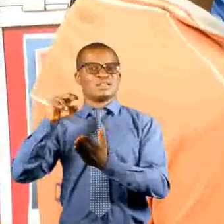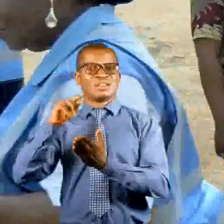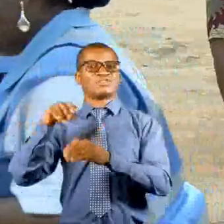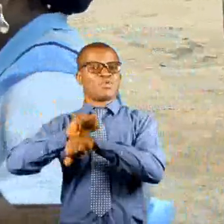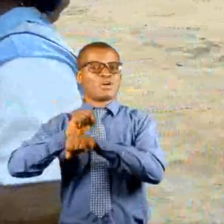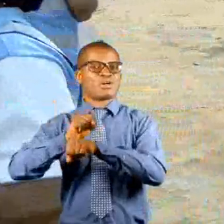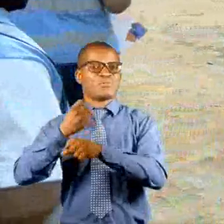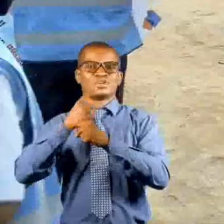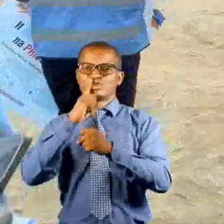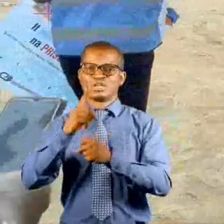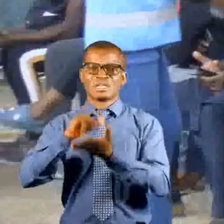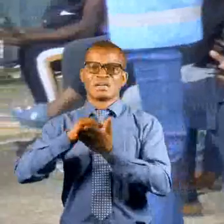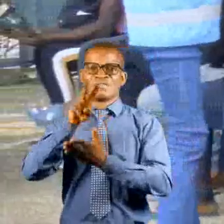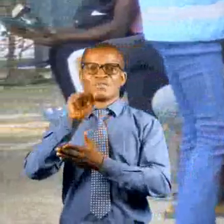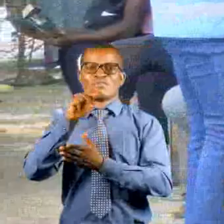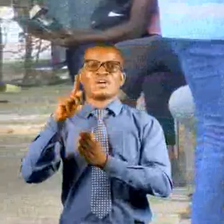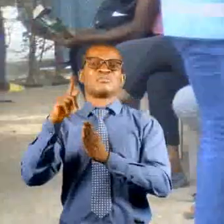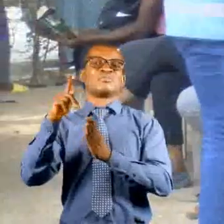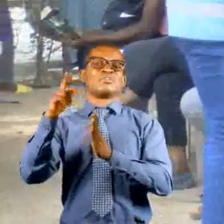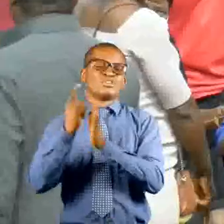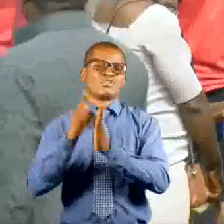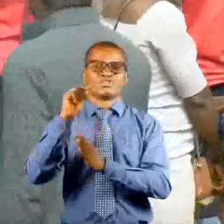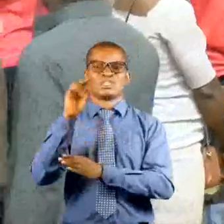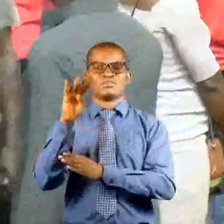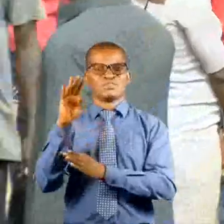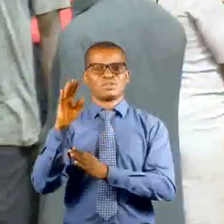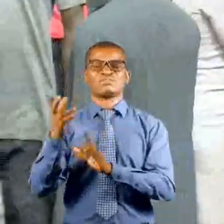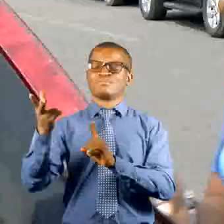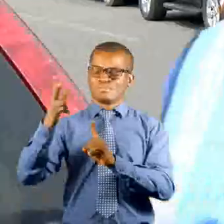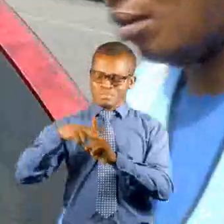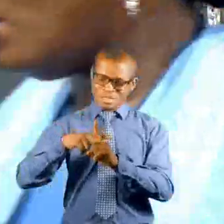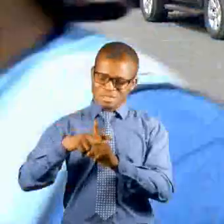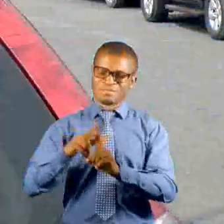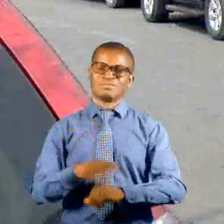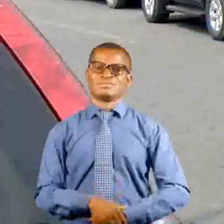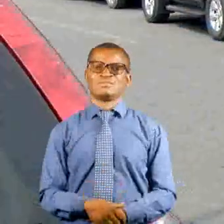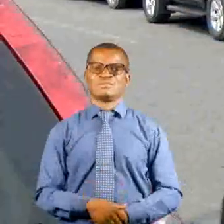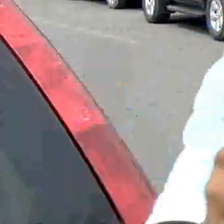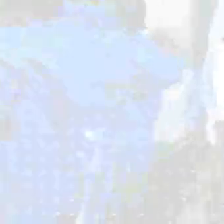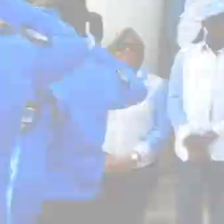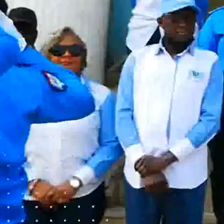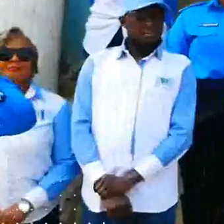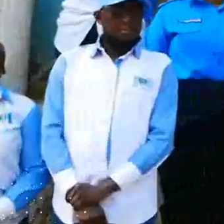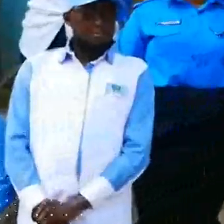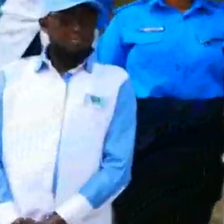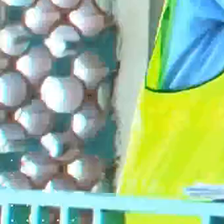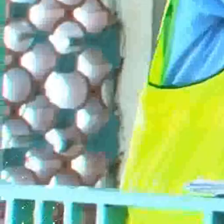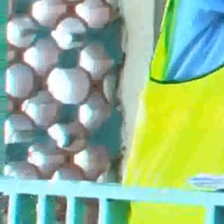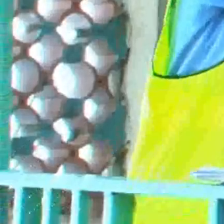leaving no stone unturned in ensuring that all the provisions of the VAP Act 2015 are effectively implemented.